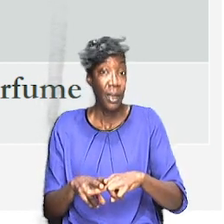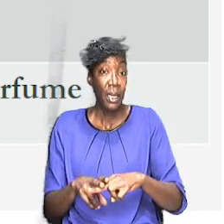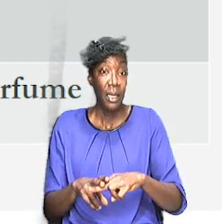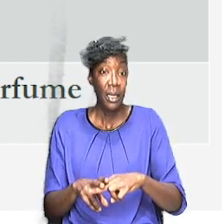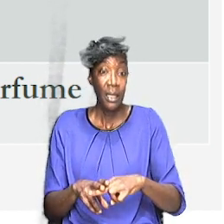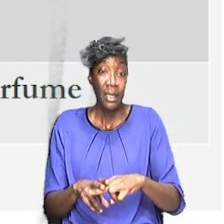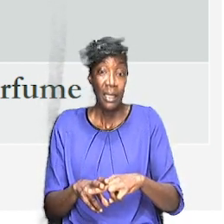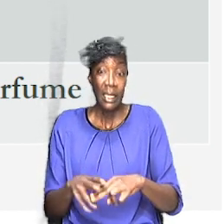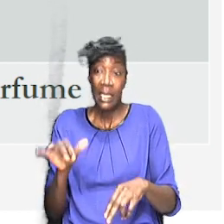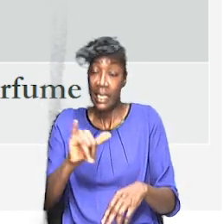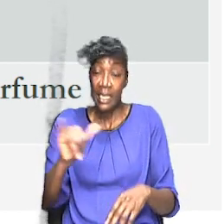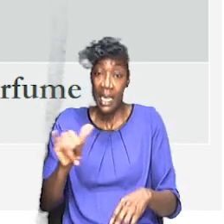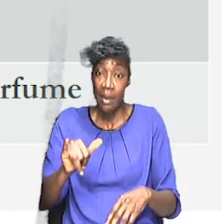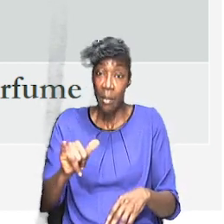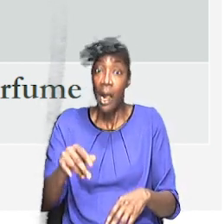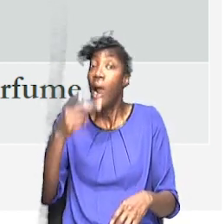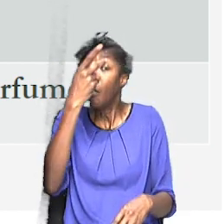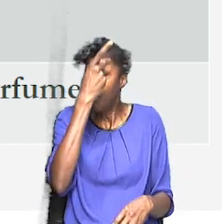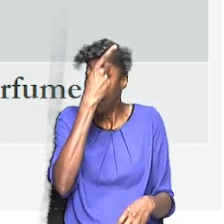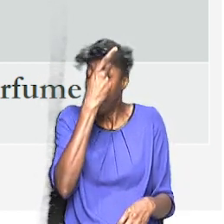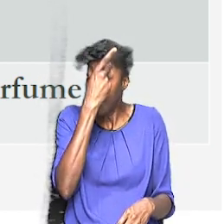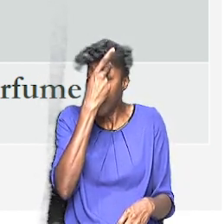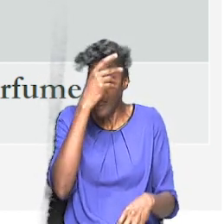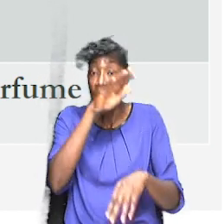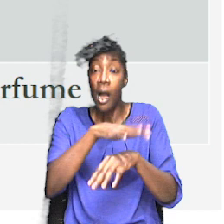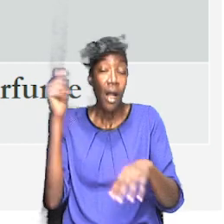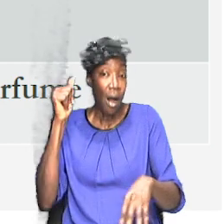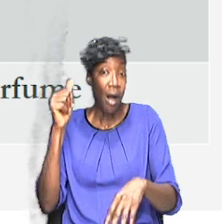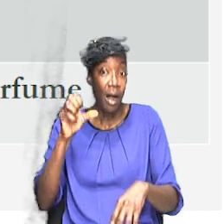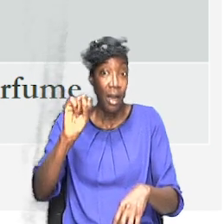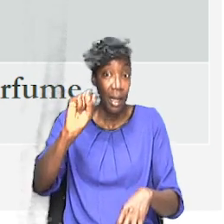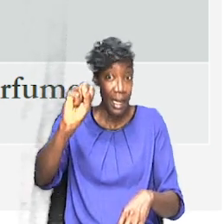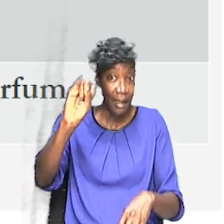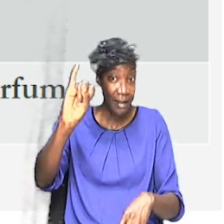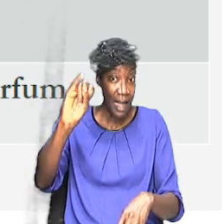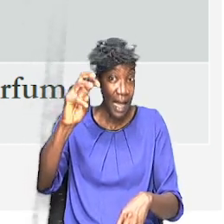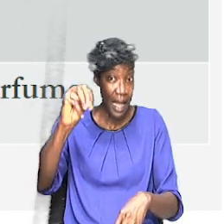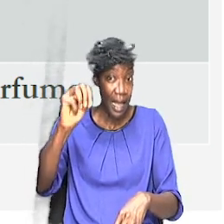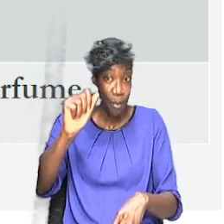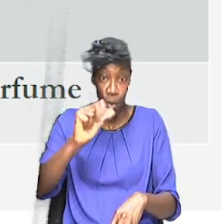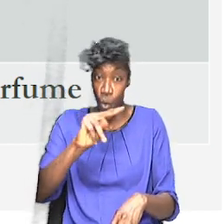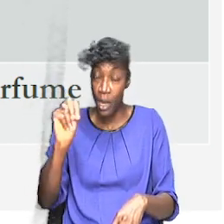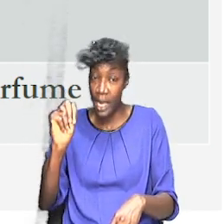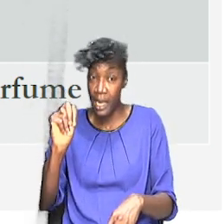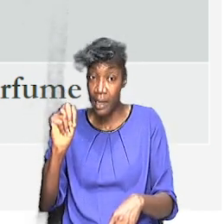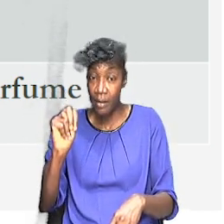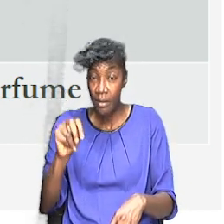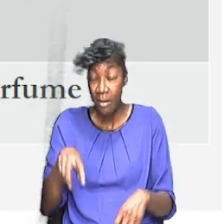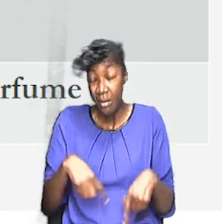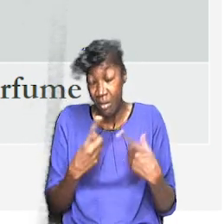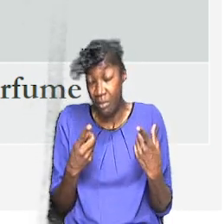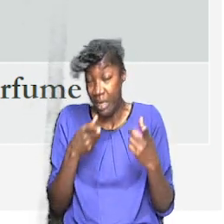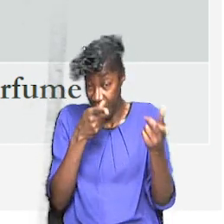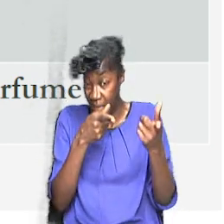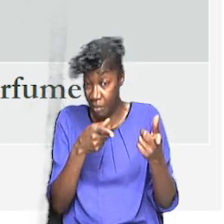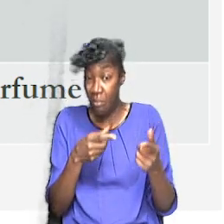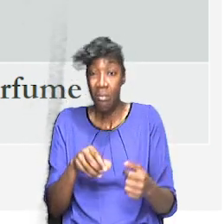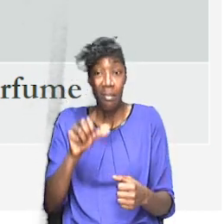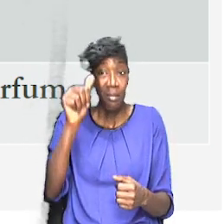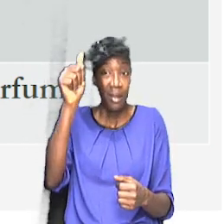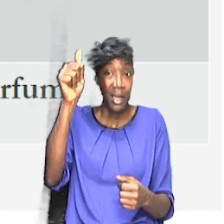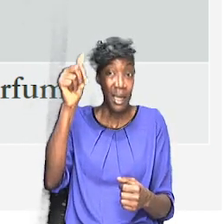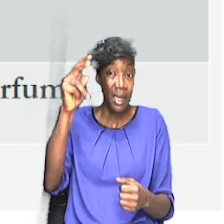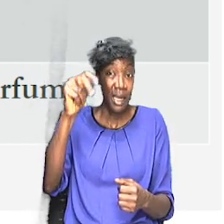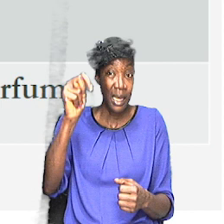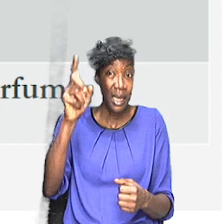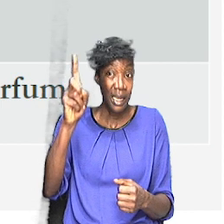the name, even Peter himself was called Simon. Amen. It's just like somebody saying Andrew, which is my name, a very common name.